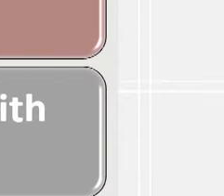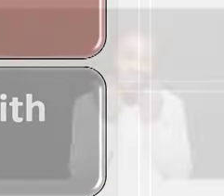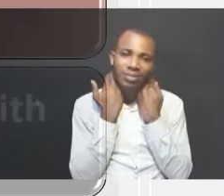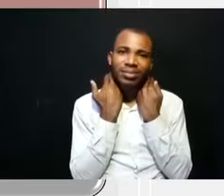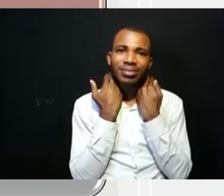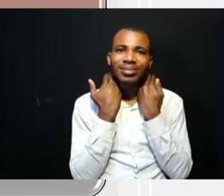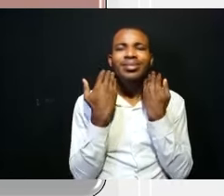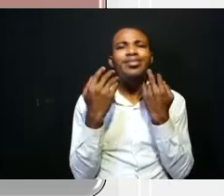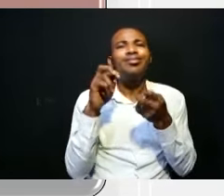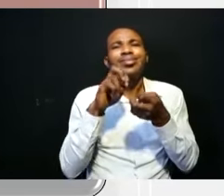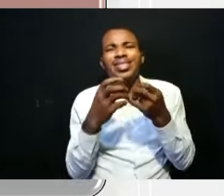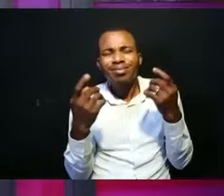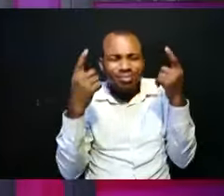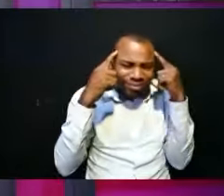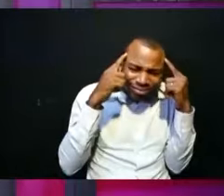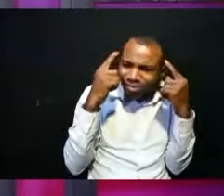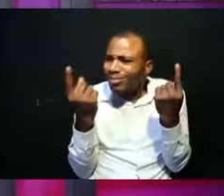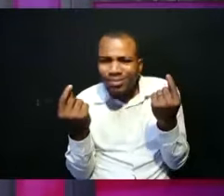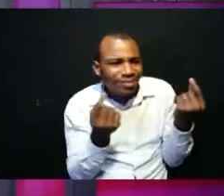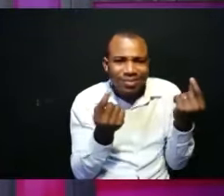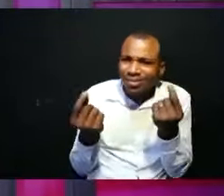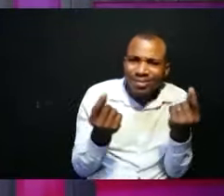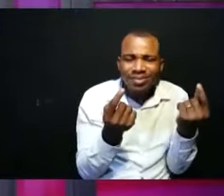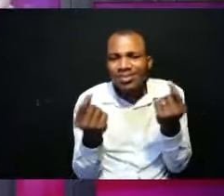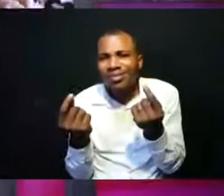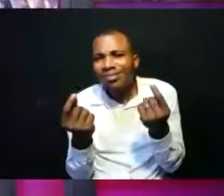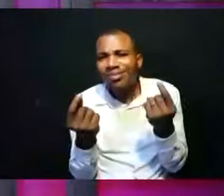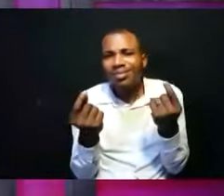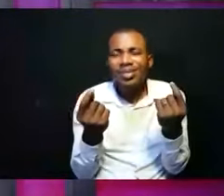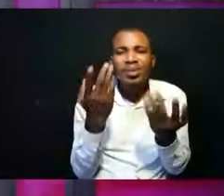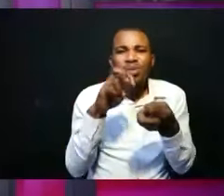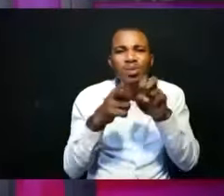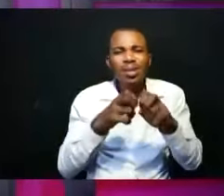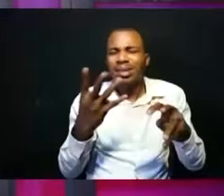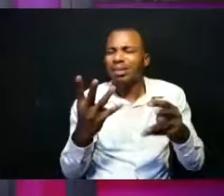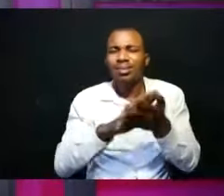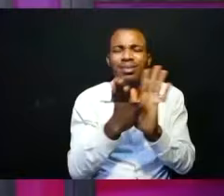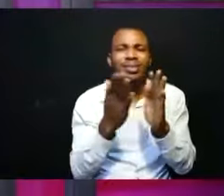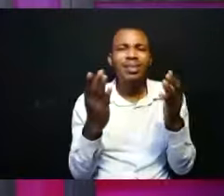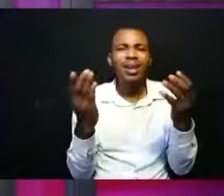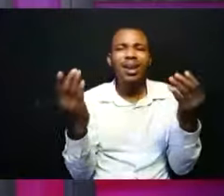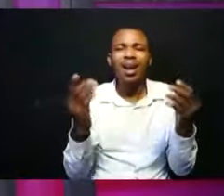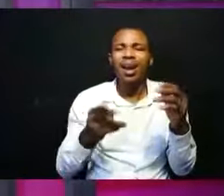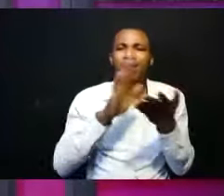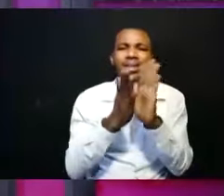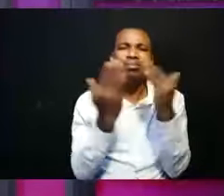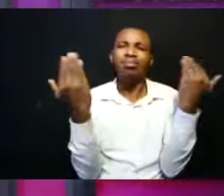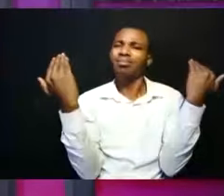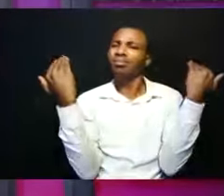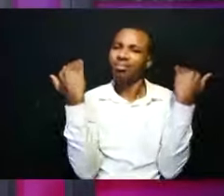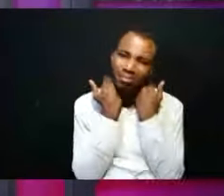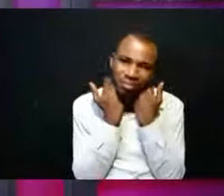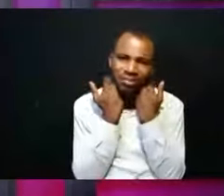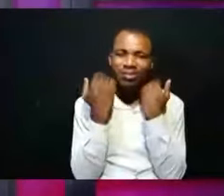And you just don't have options. You simply do not have options. One of the powerful way